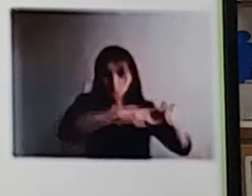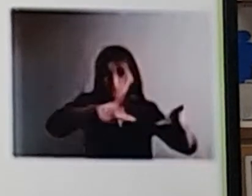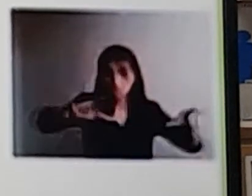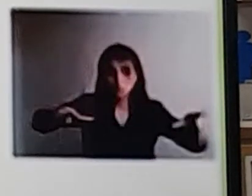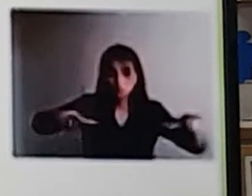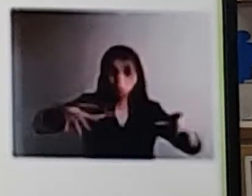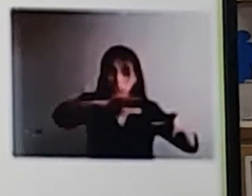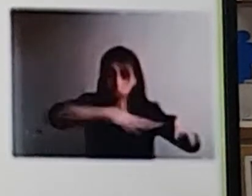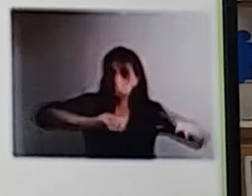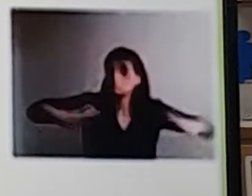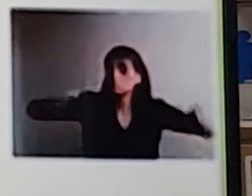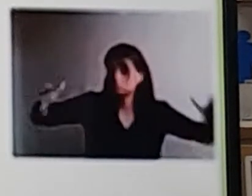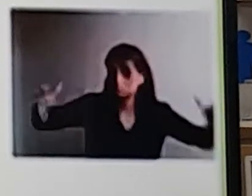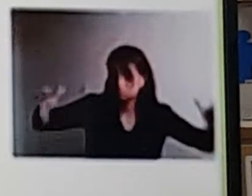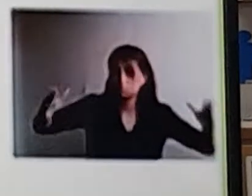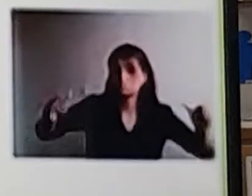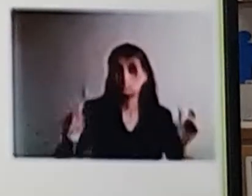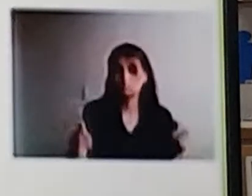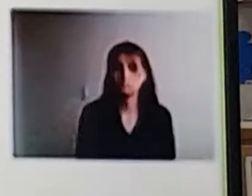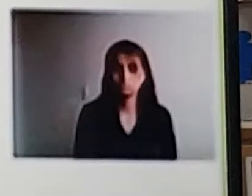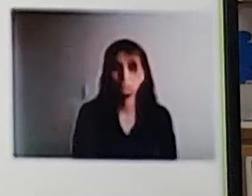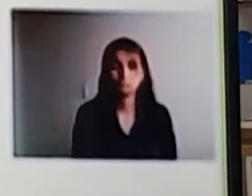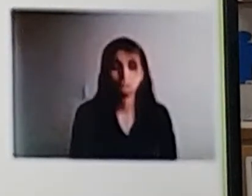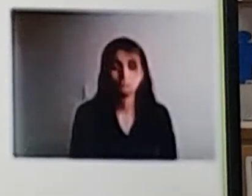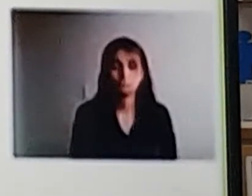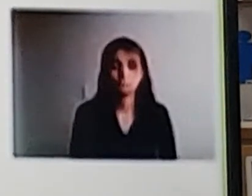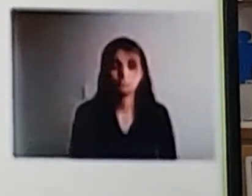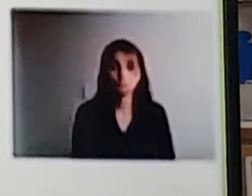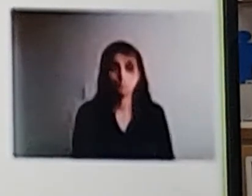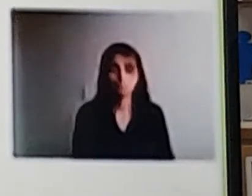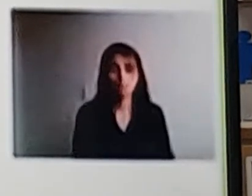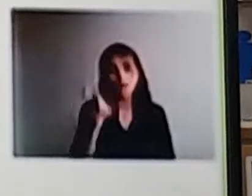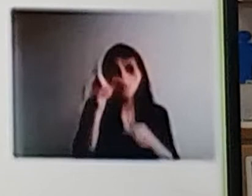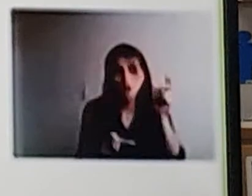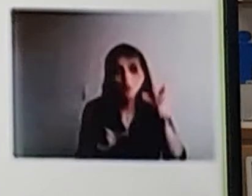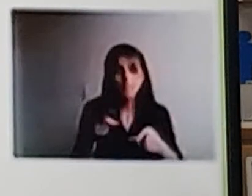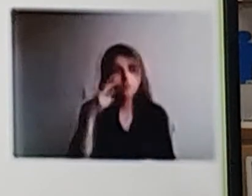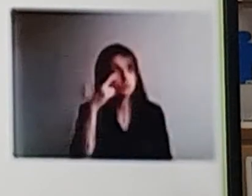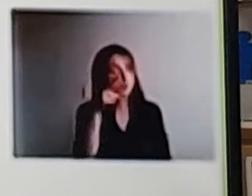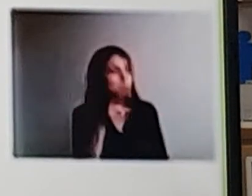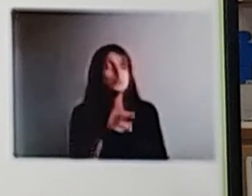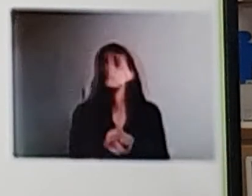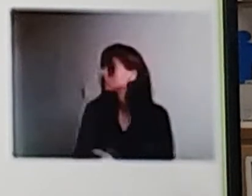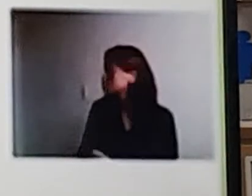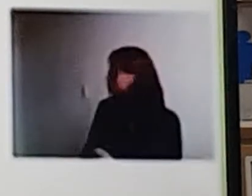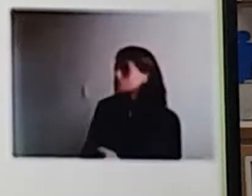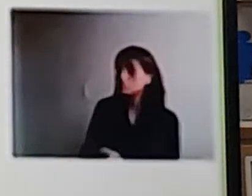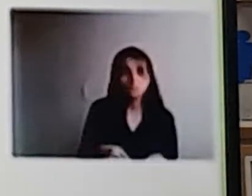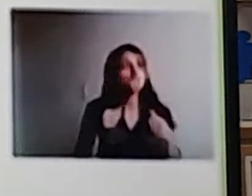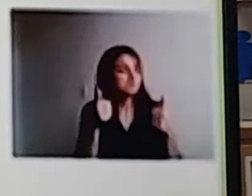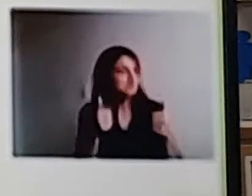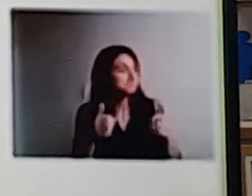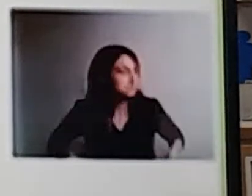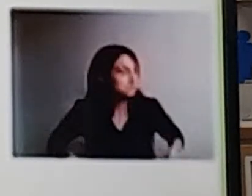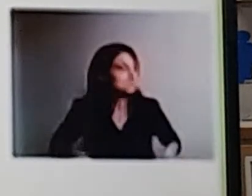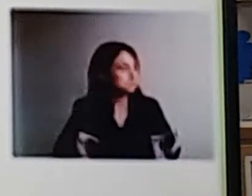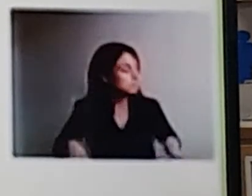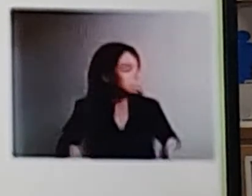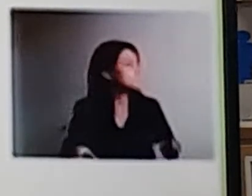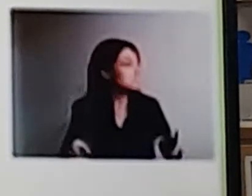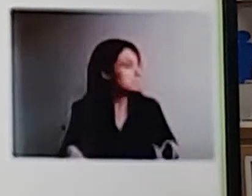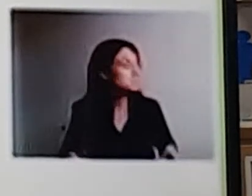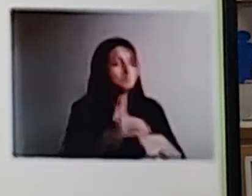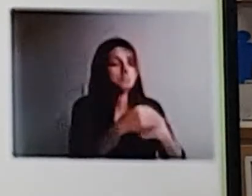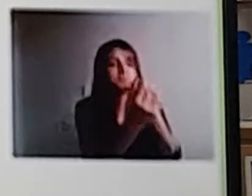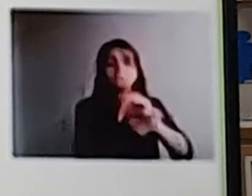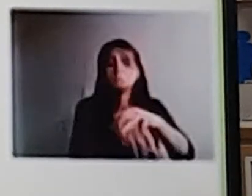see himself. So all the heights of the equipment is good, is fitable for the wheelchair